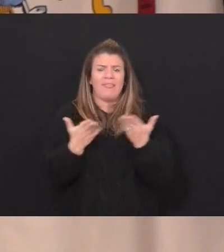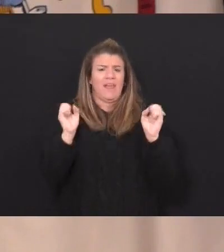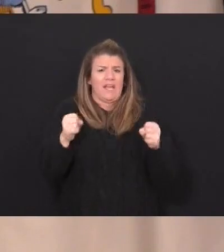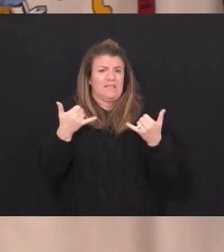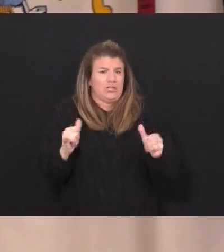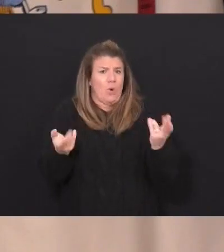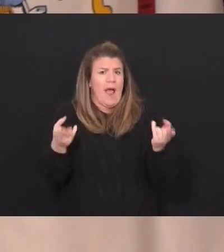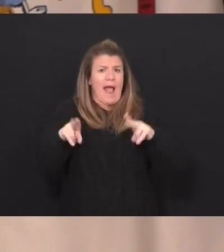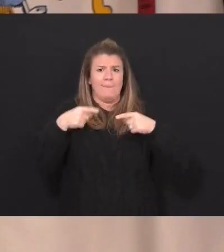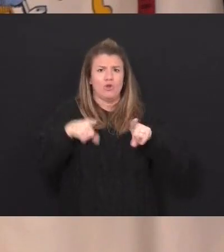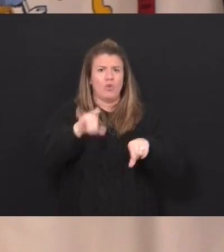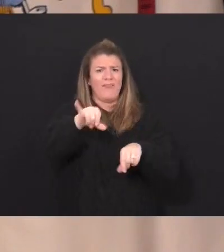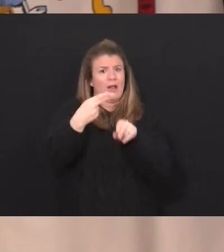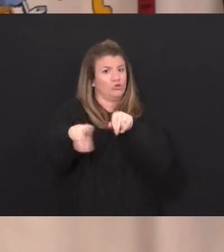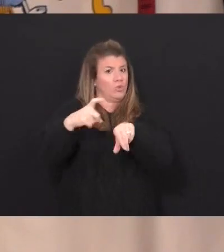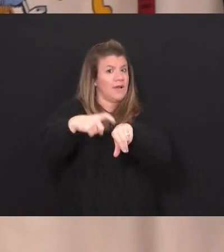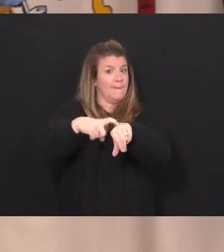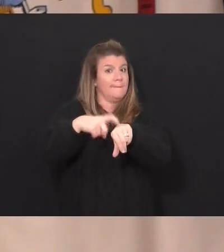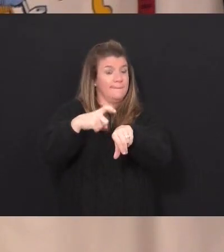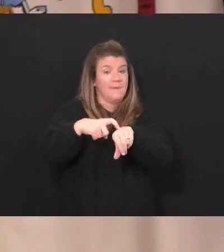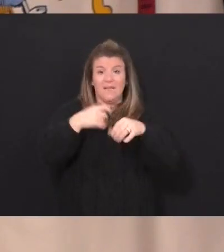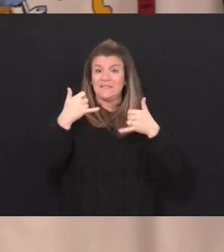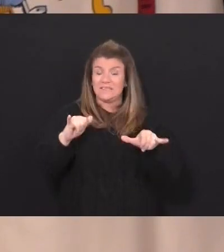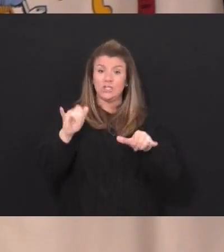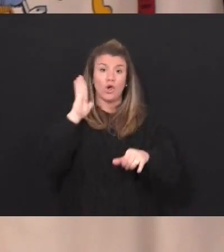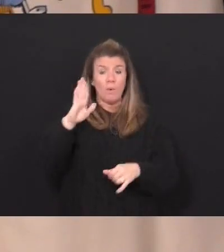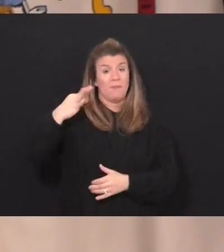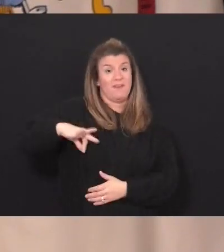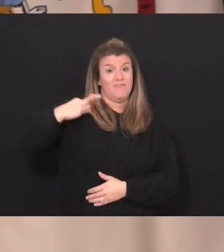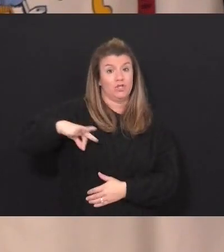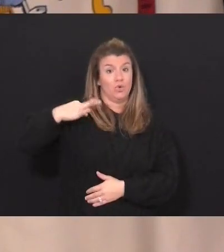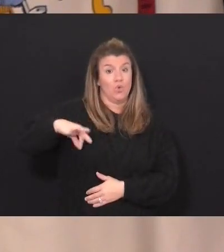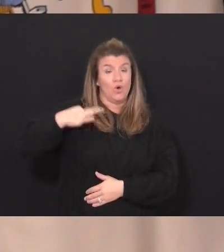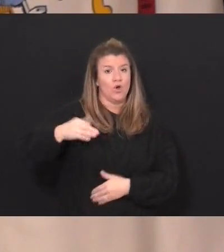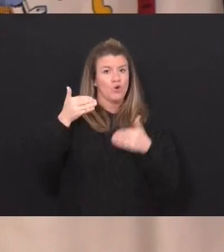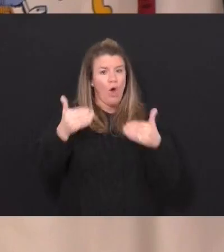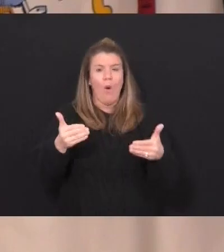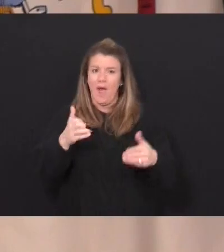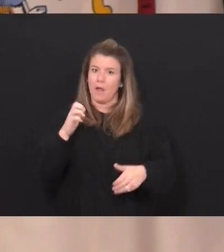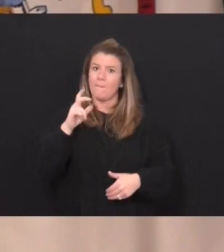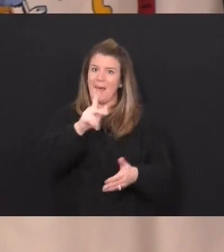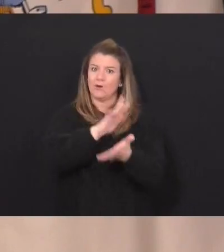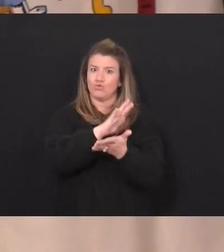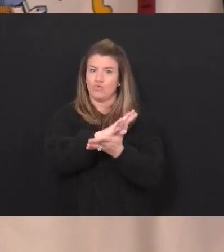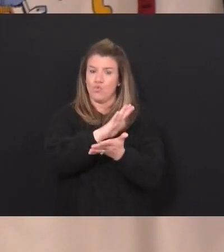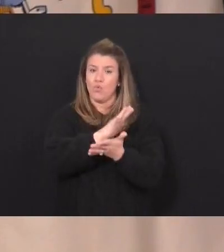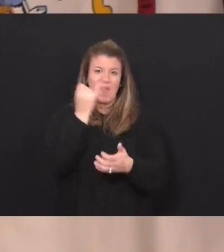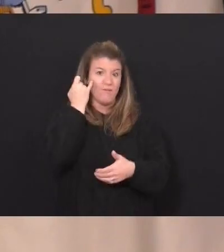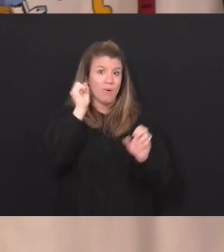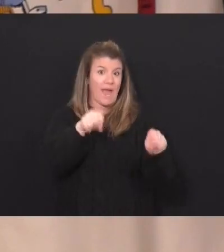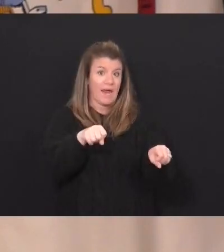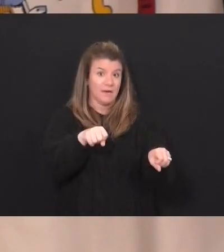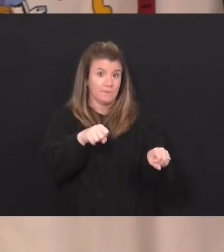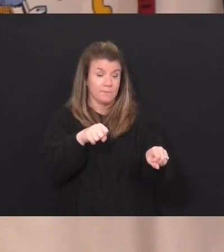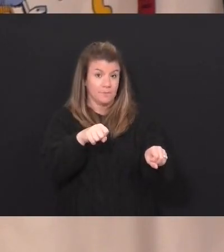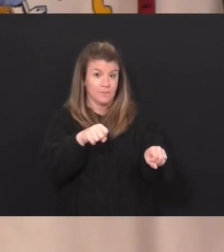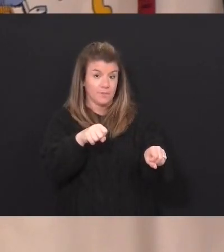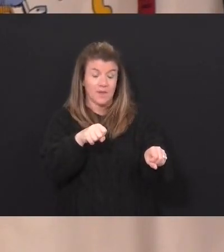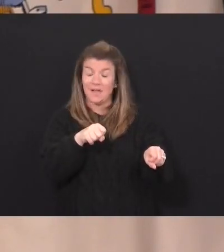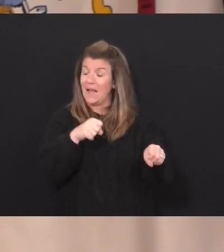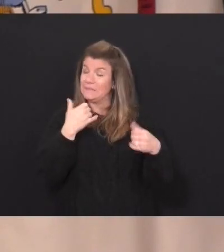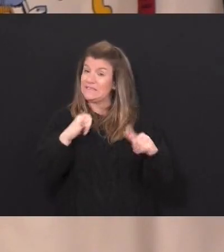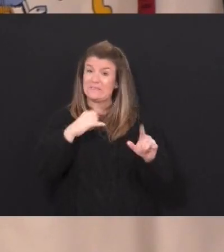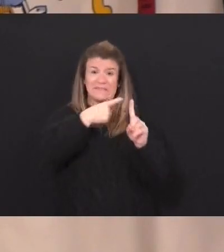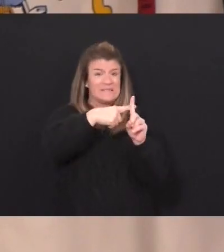kids and our teachers. It would still be very beneficial to have the opportunity to go back, and I'm very